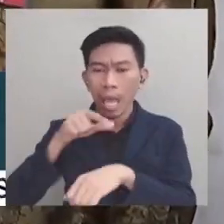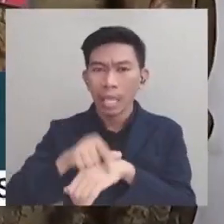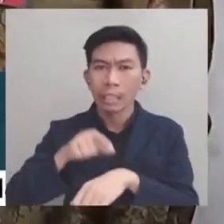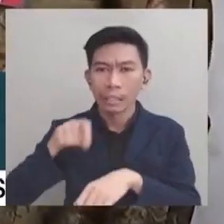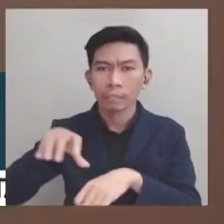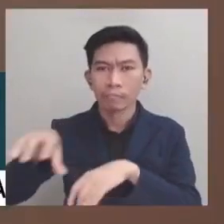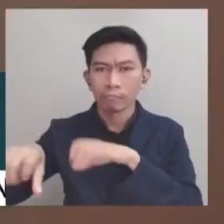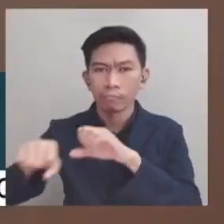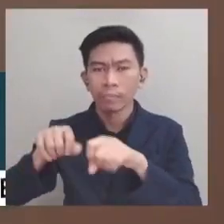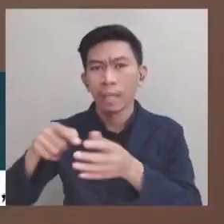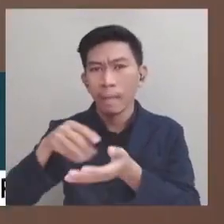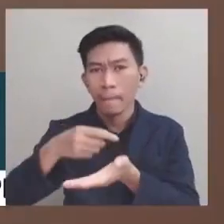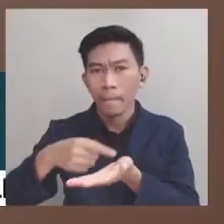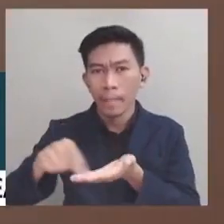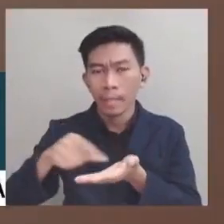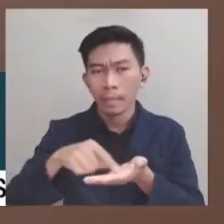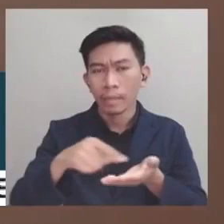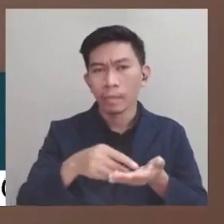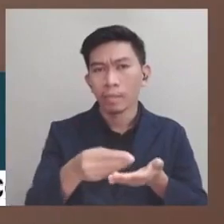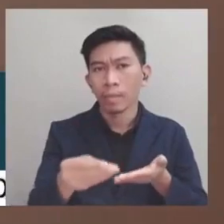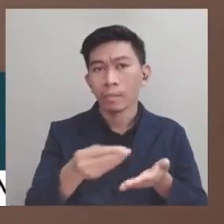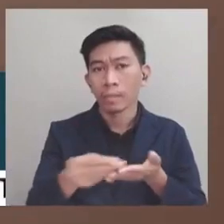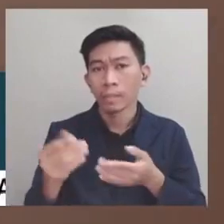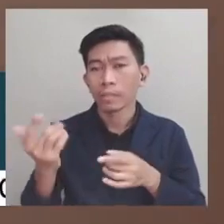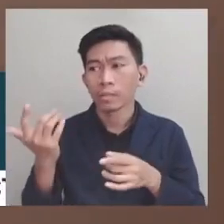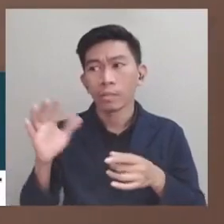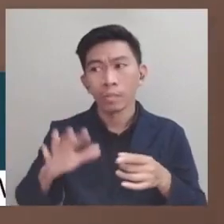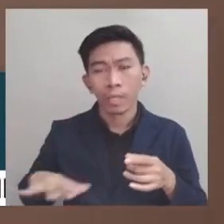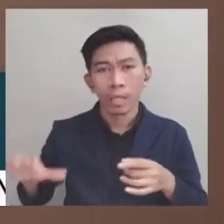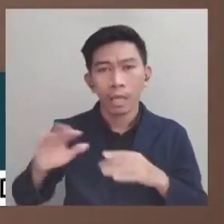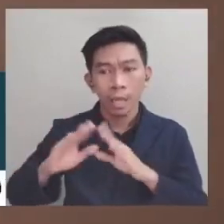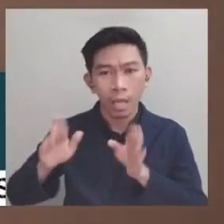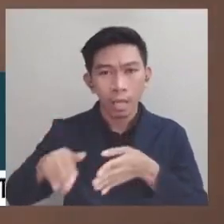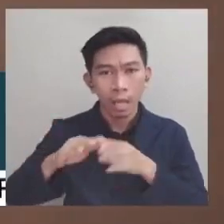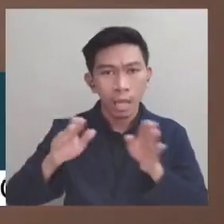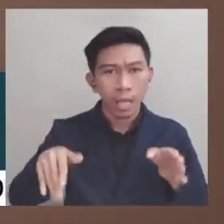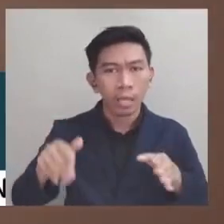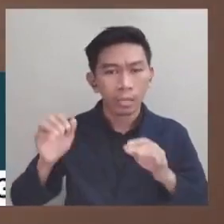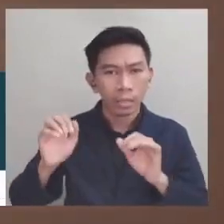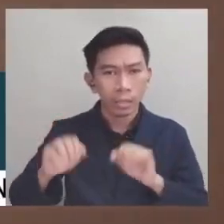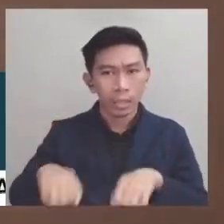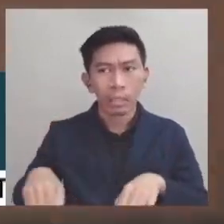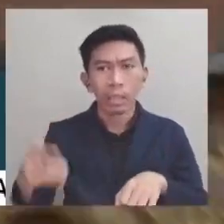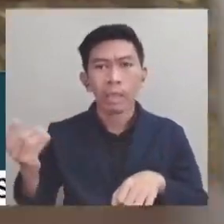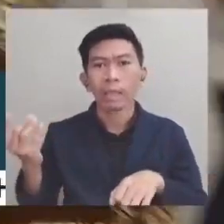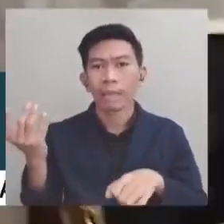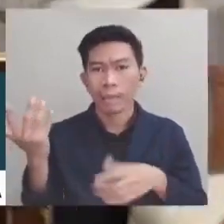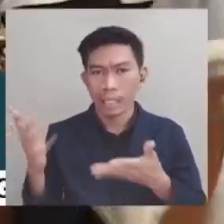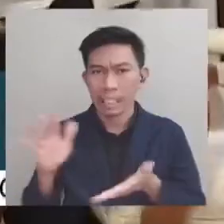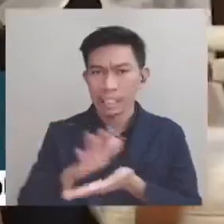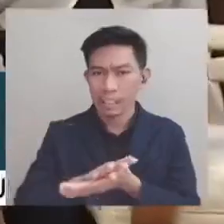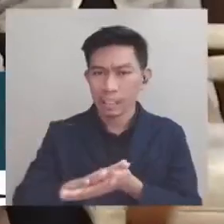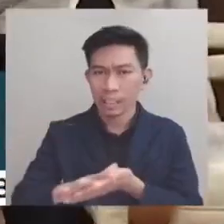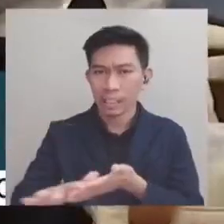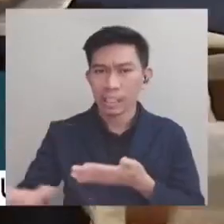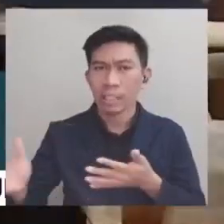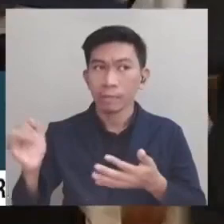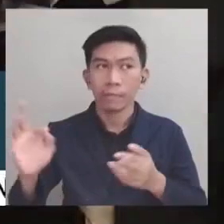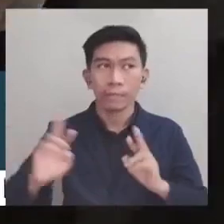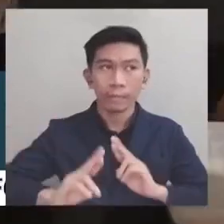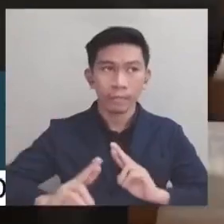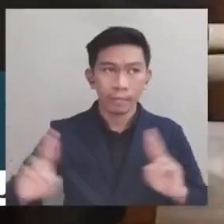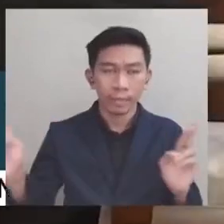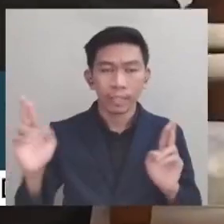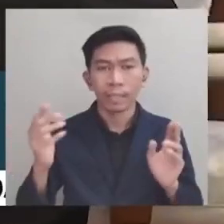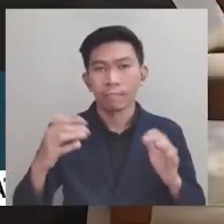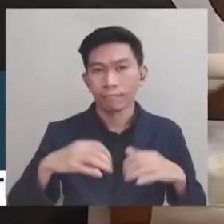utility posts in the area so that the affected properties are cleared in time for the commencement of civil works. Let us hear what the president said in